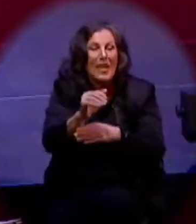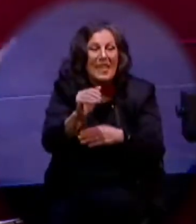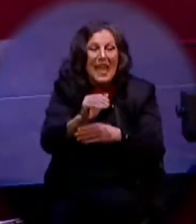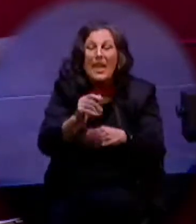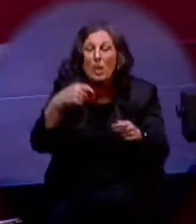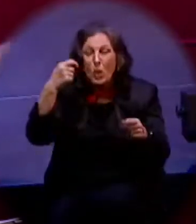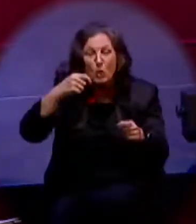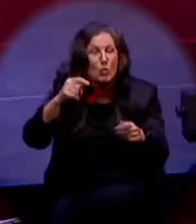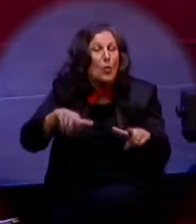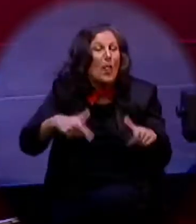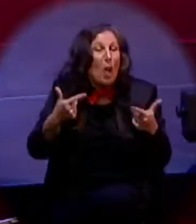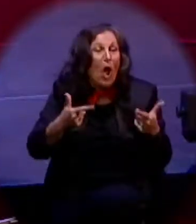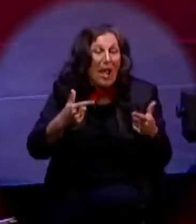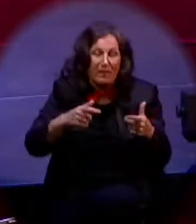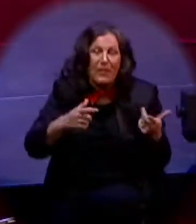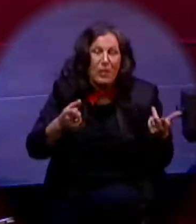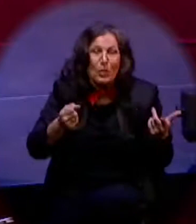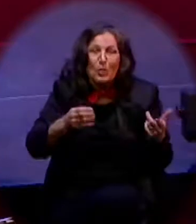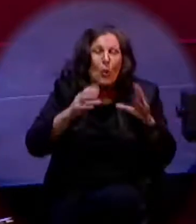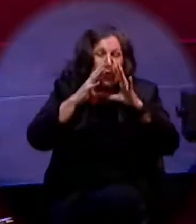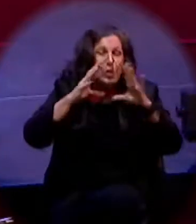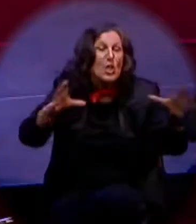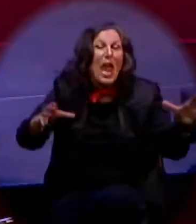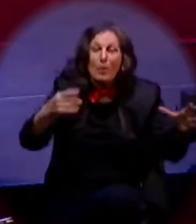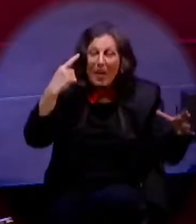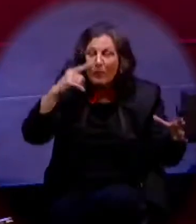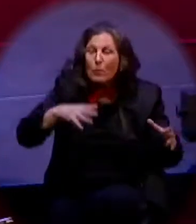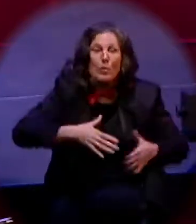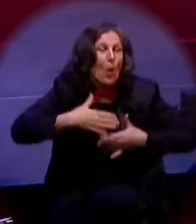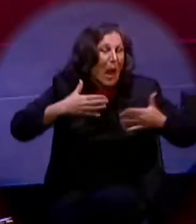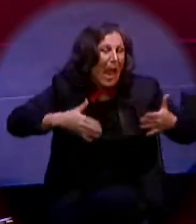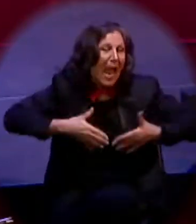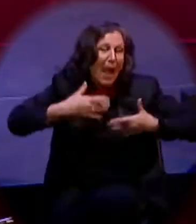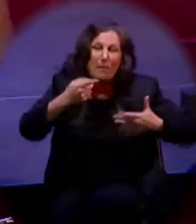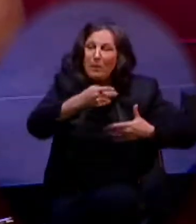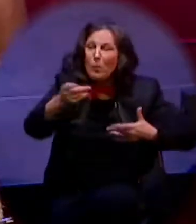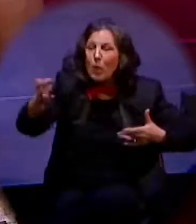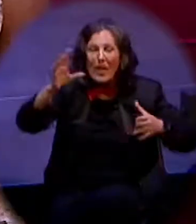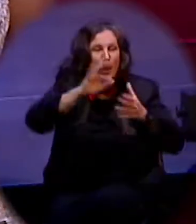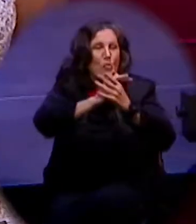shoot live and it airs on our channel. So shout out to them, and we're so happy for you guys. Congratulations.